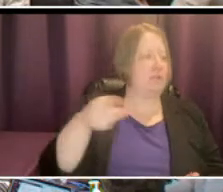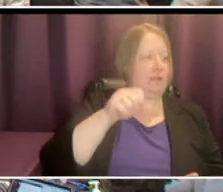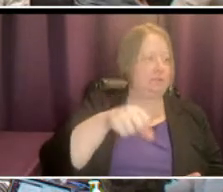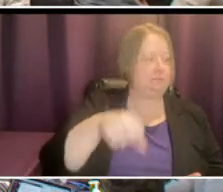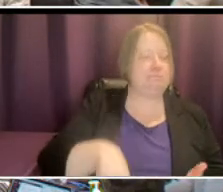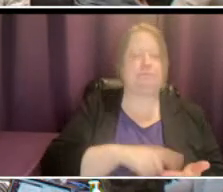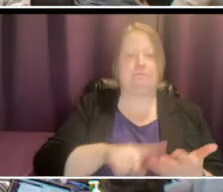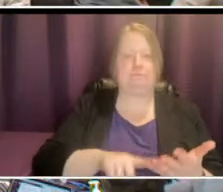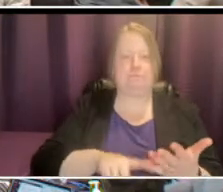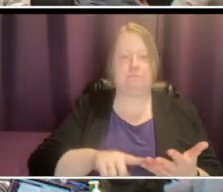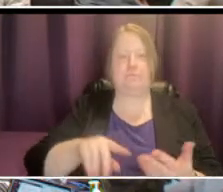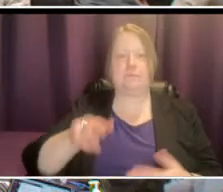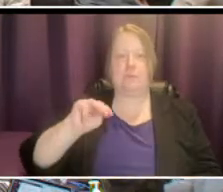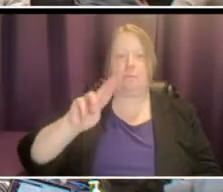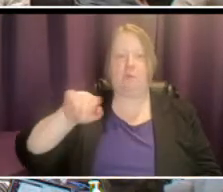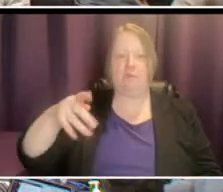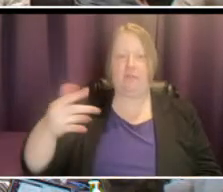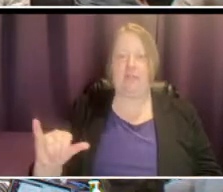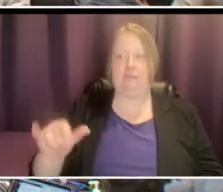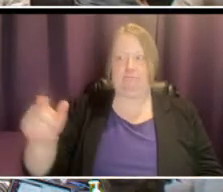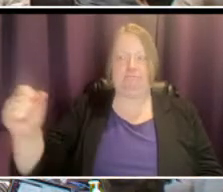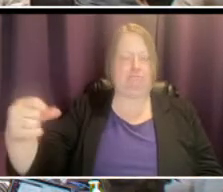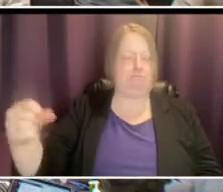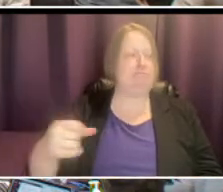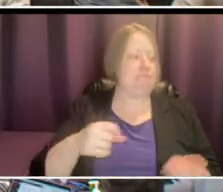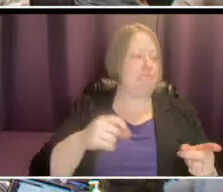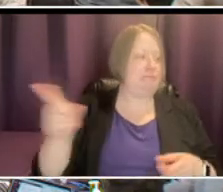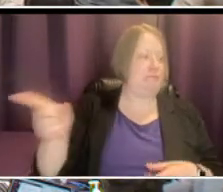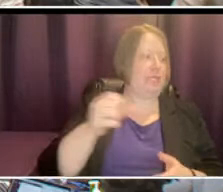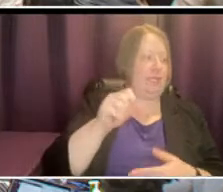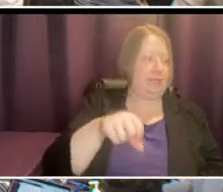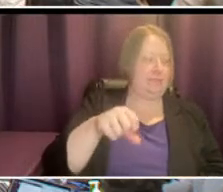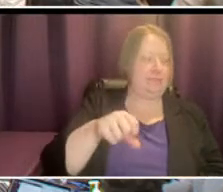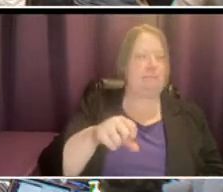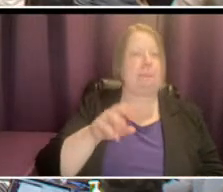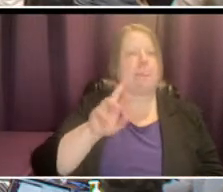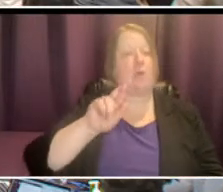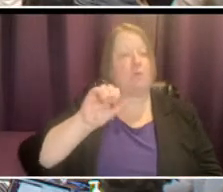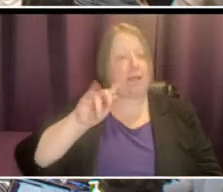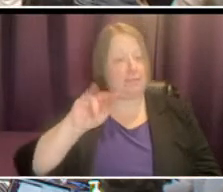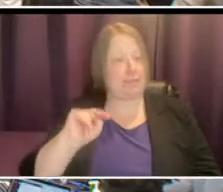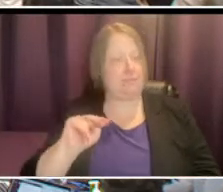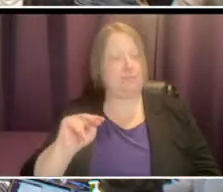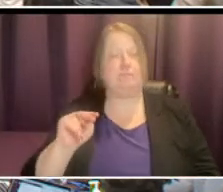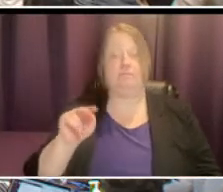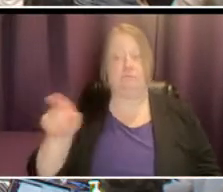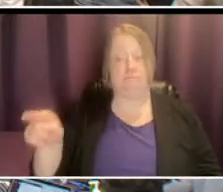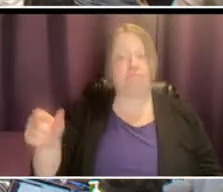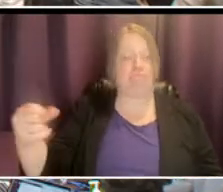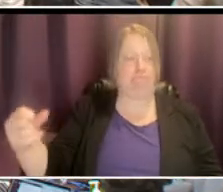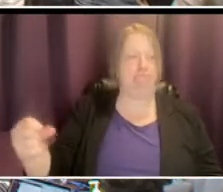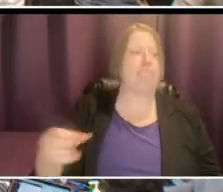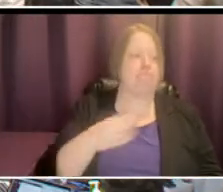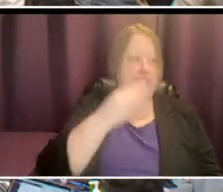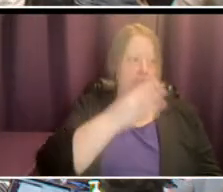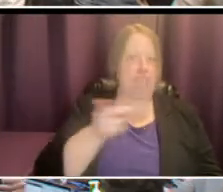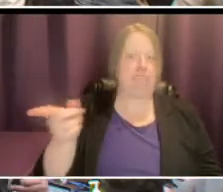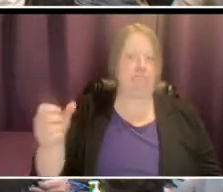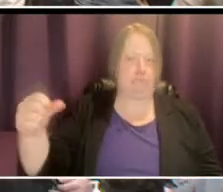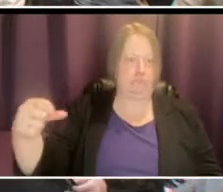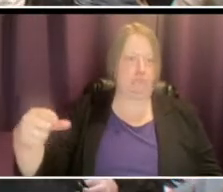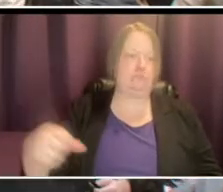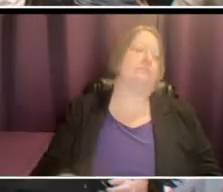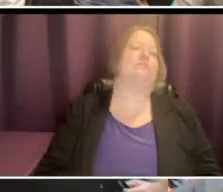Murphy? Aye. Mrs. Murphy, aye. Mr. Raskin? Aye. Mr. Raskin, aye. Mrs.